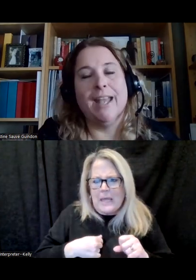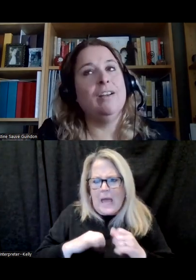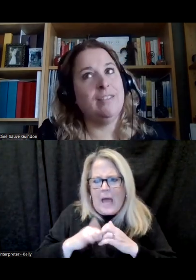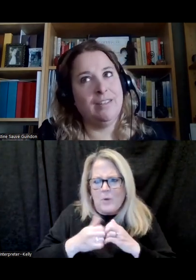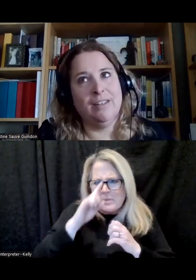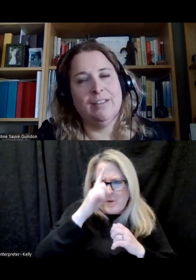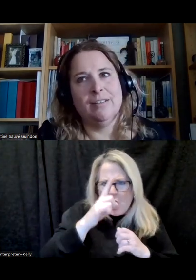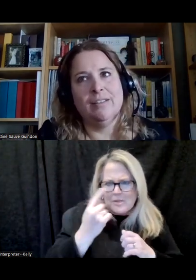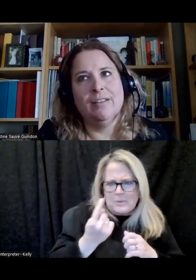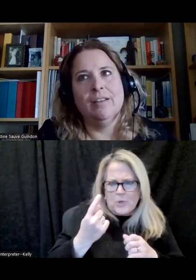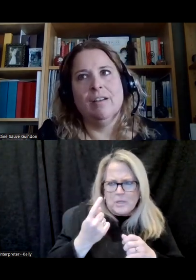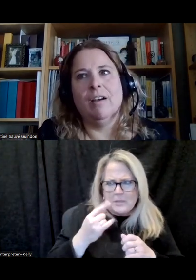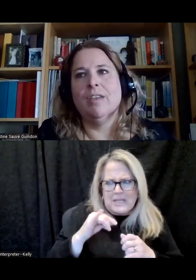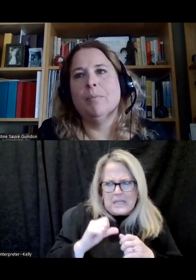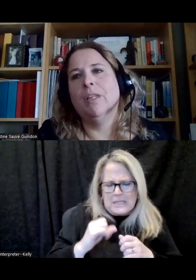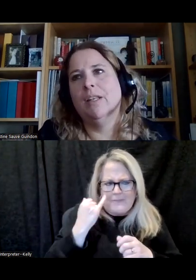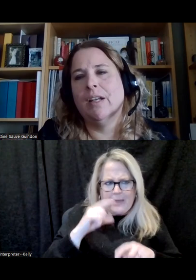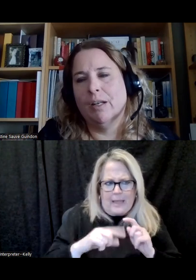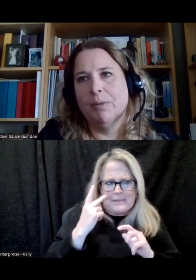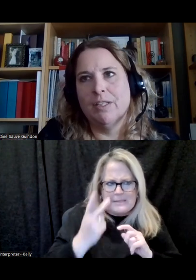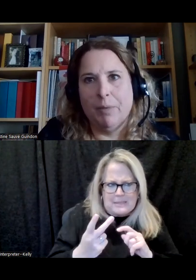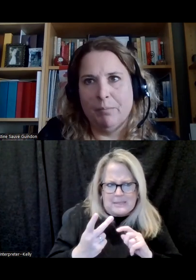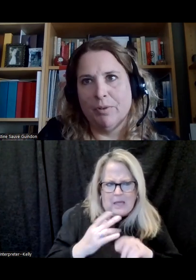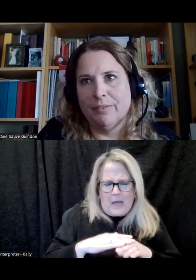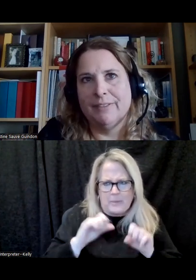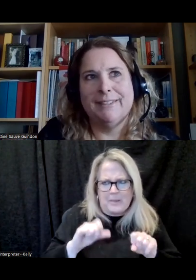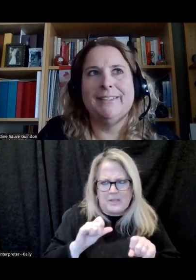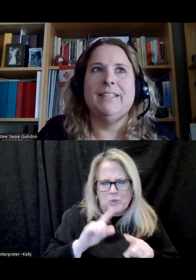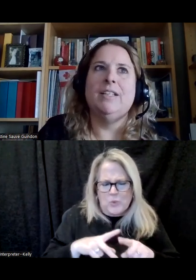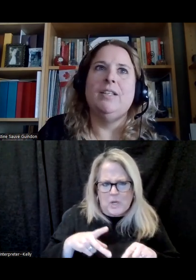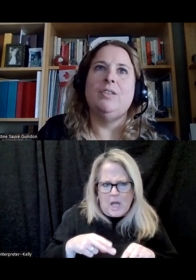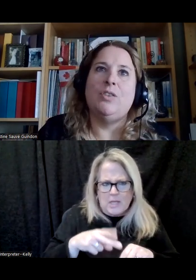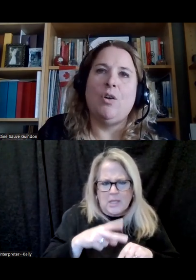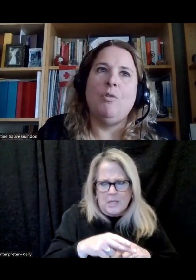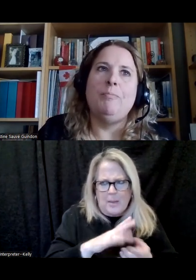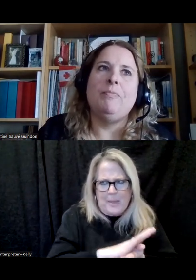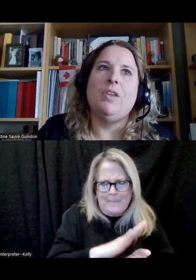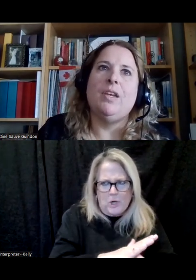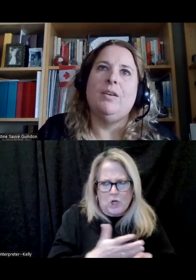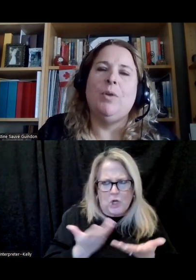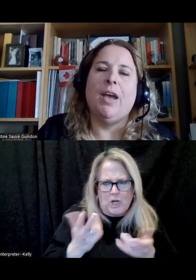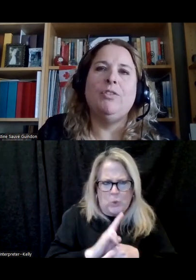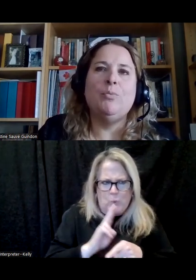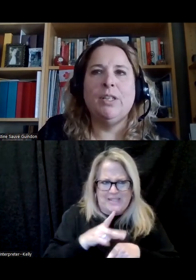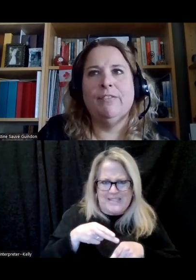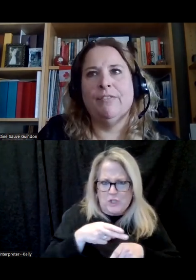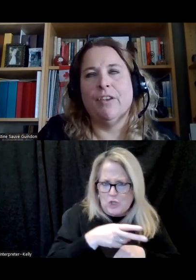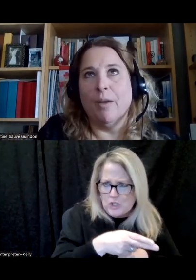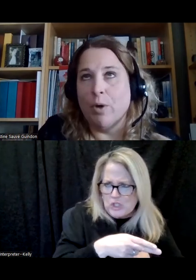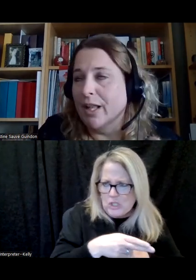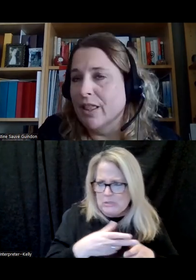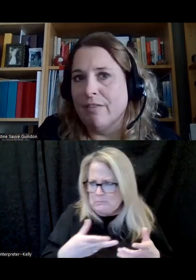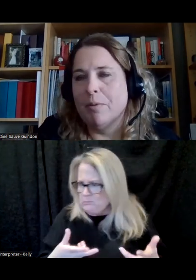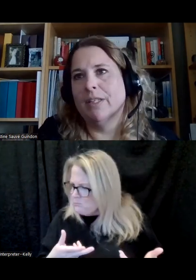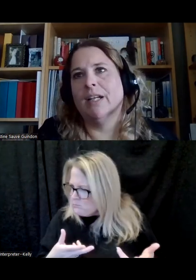who cannot see on the ability to cut a piece of paper? So we have to really,